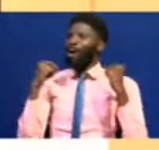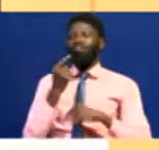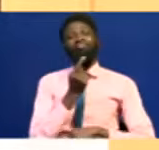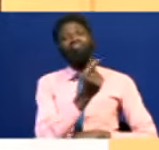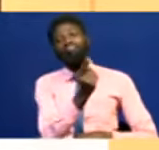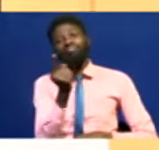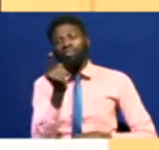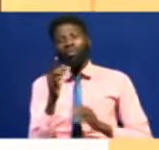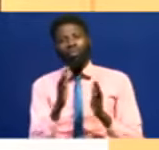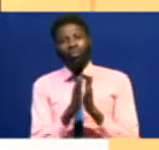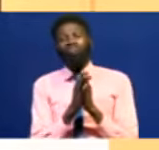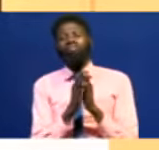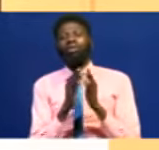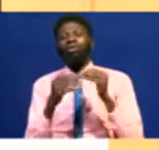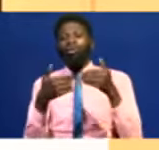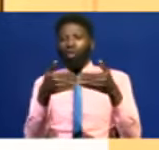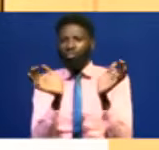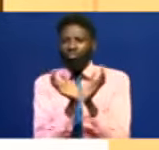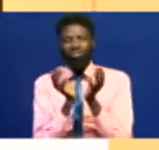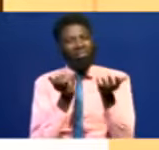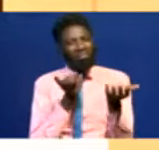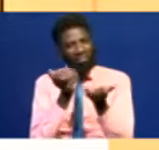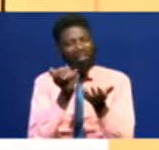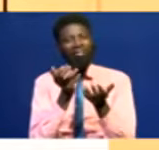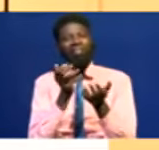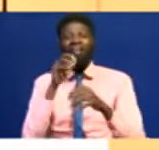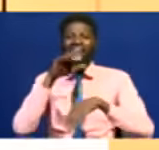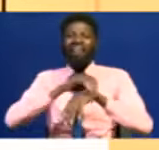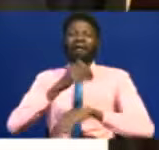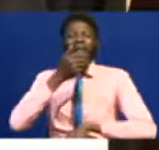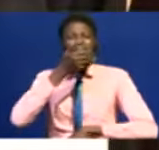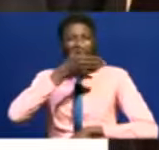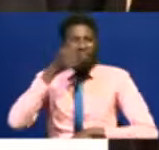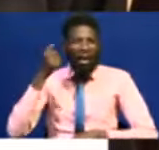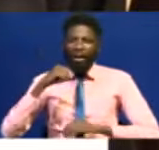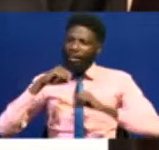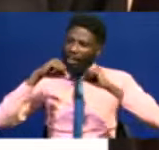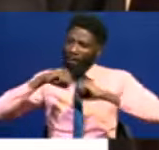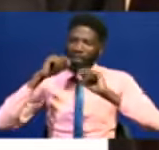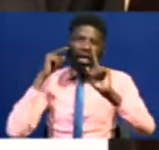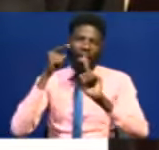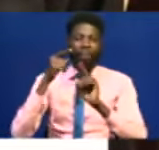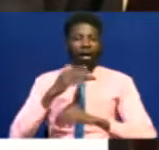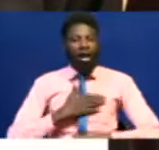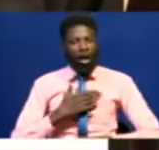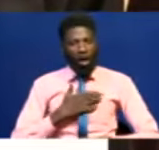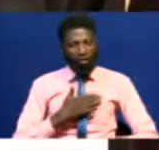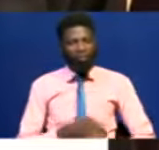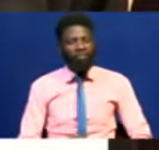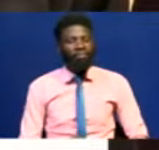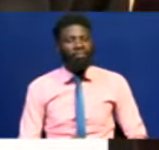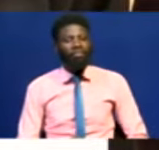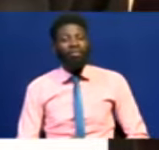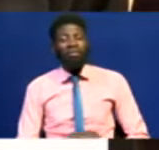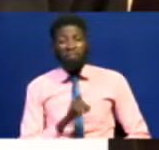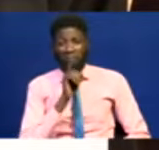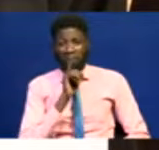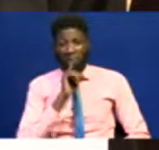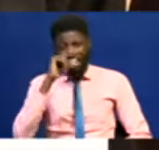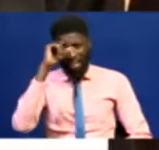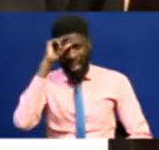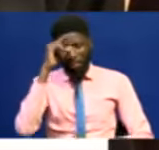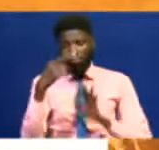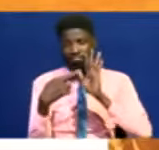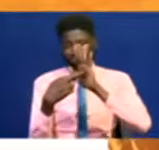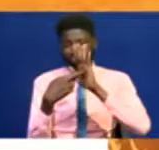with the business community, and get the best deal for our products. The DP say the government representatives would be